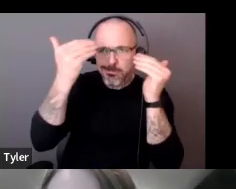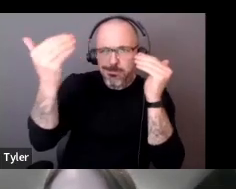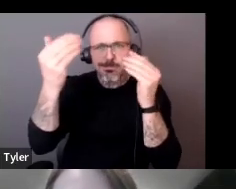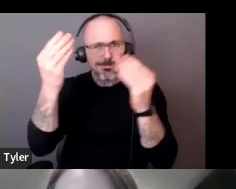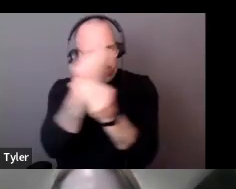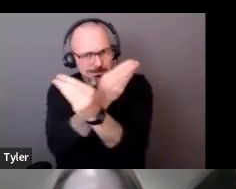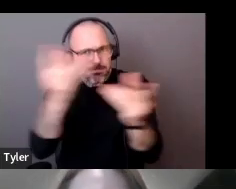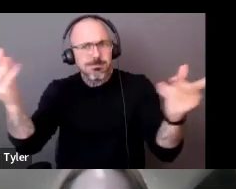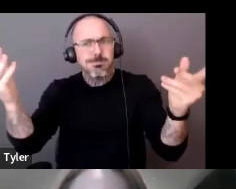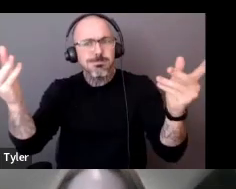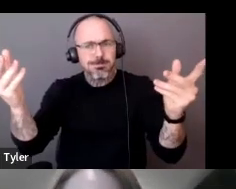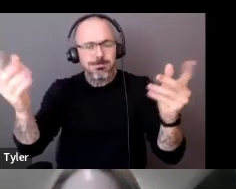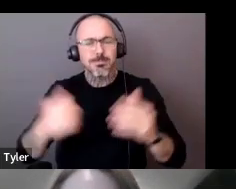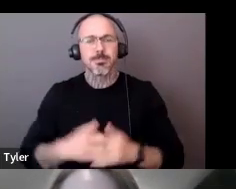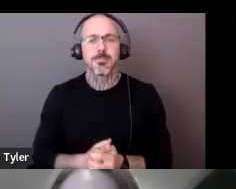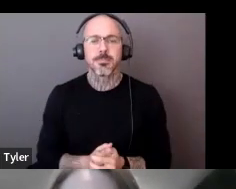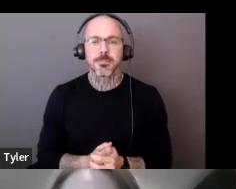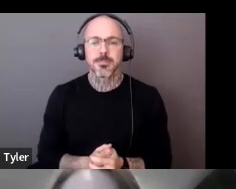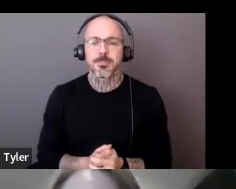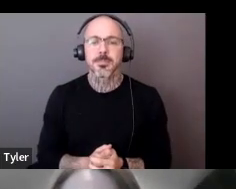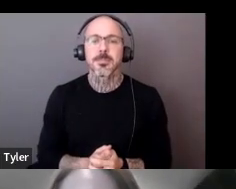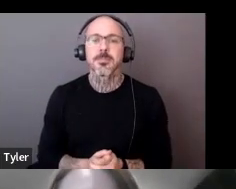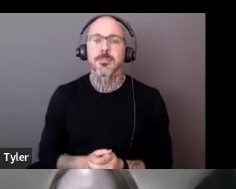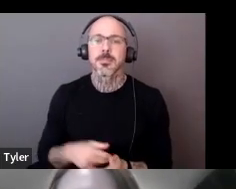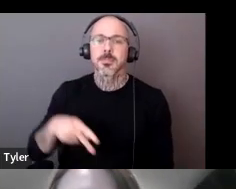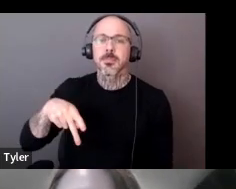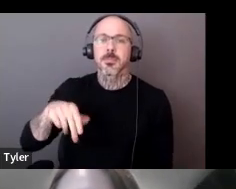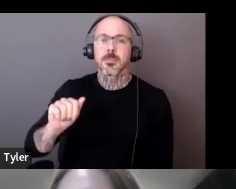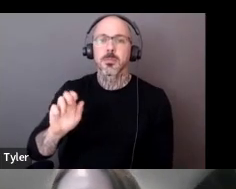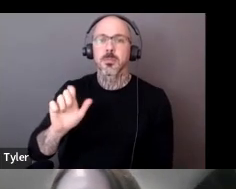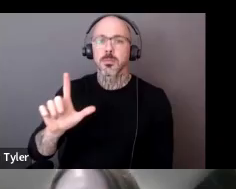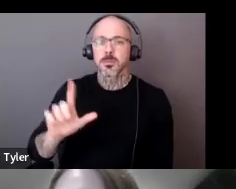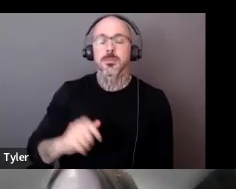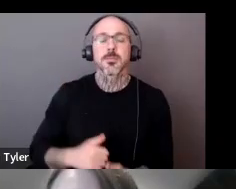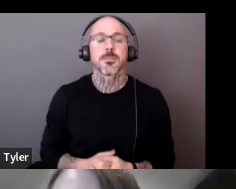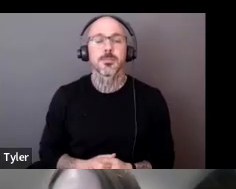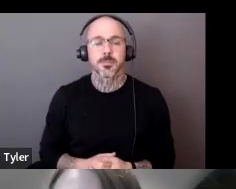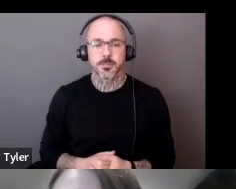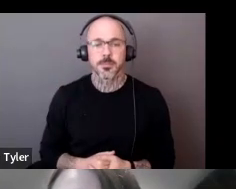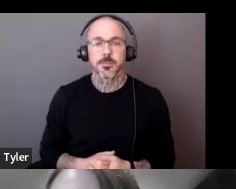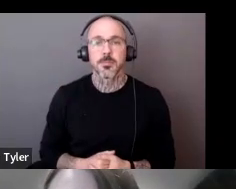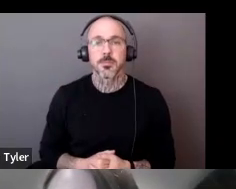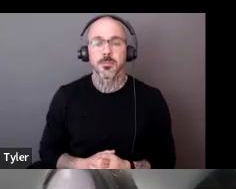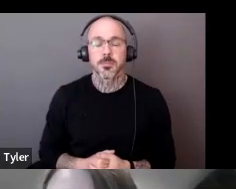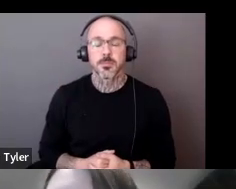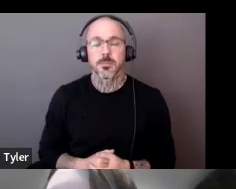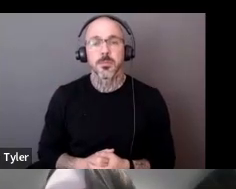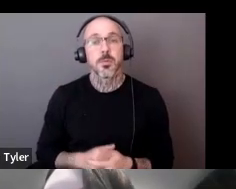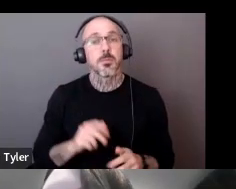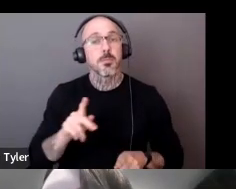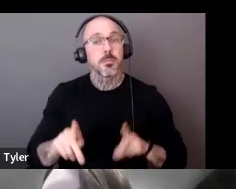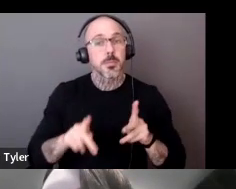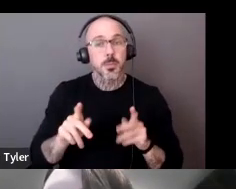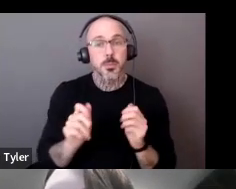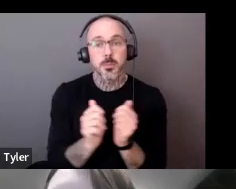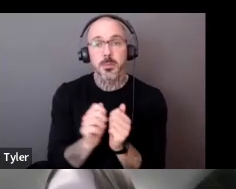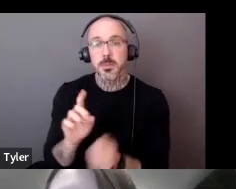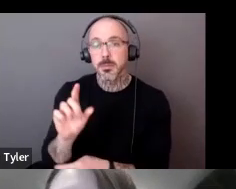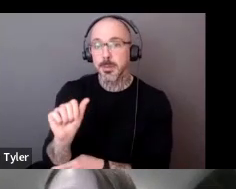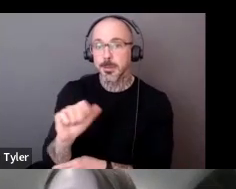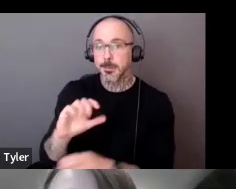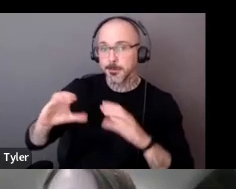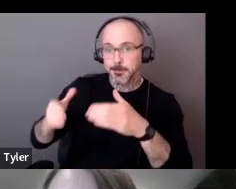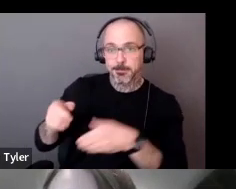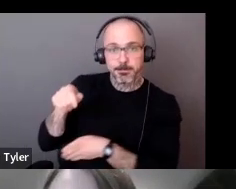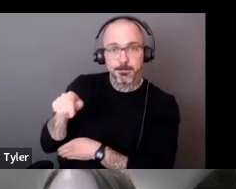the biggest challenges for persons with disabilities is